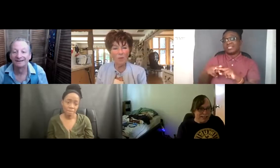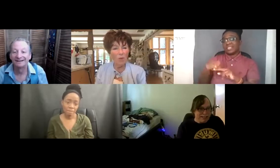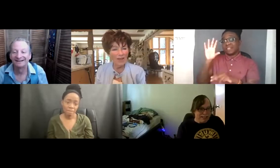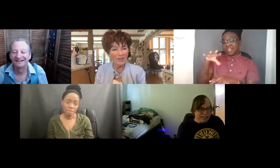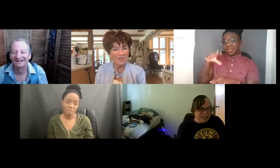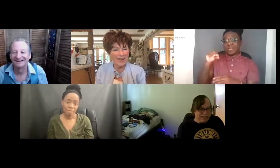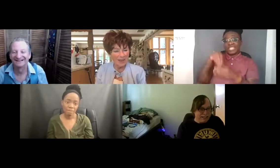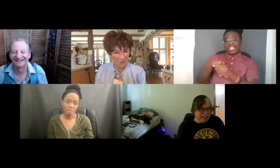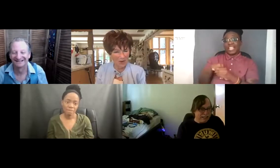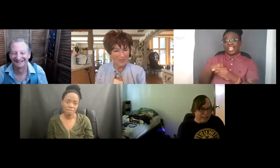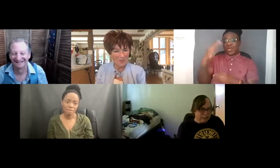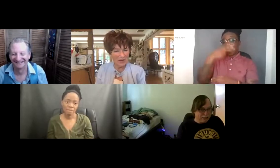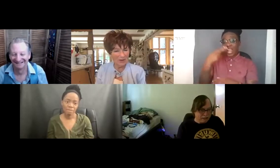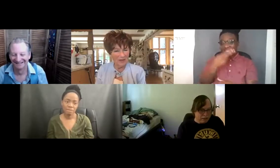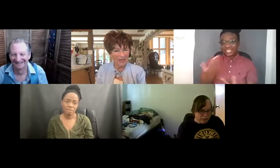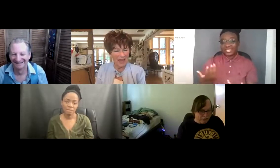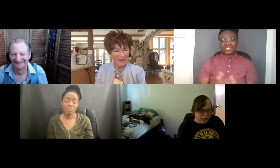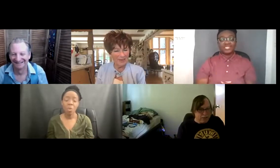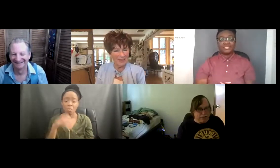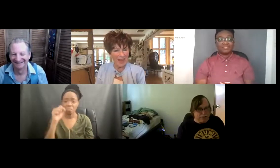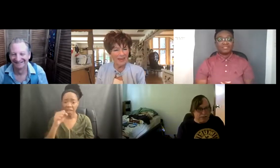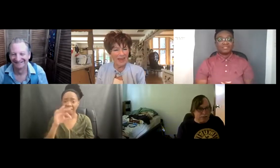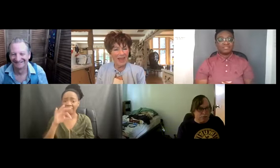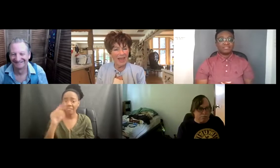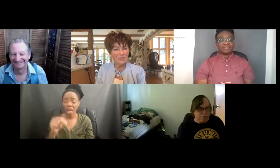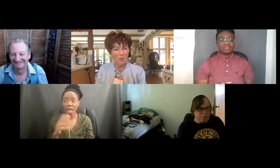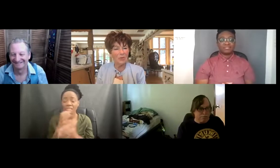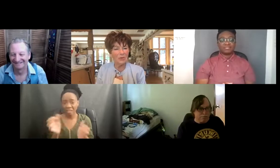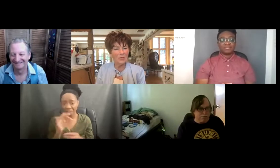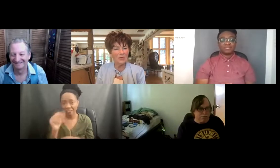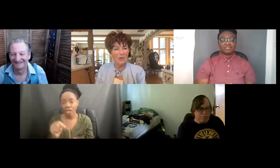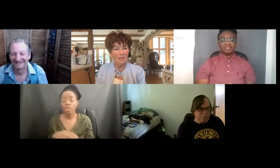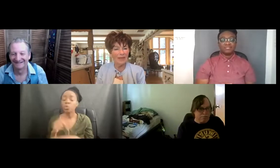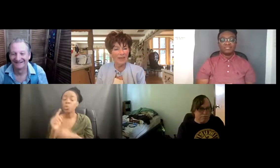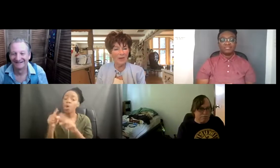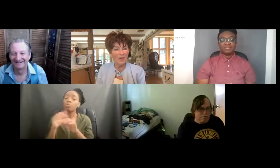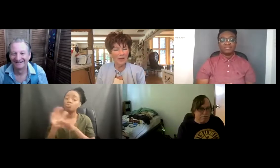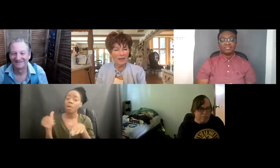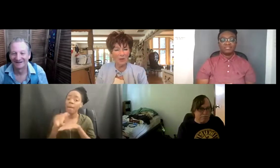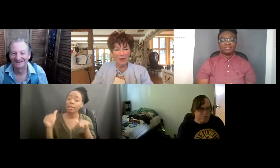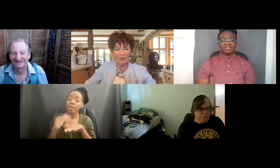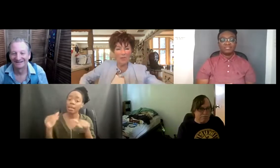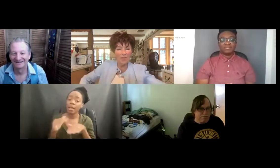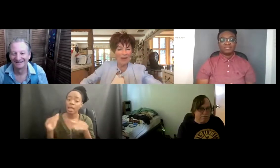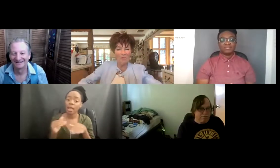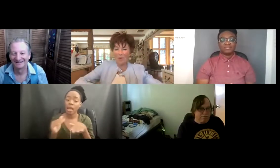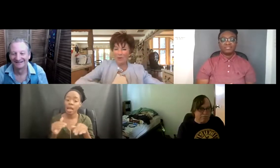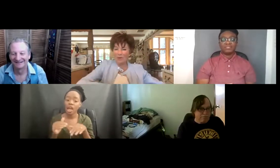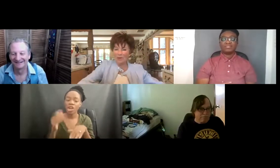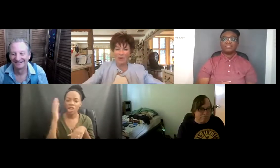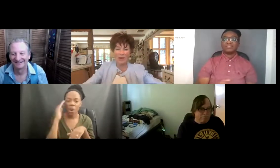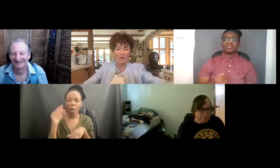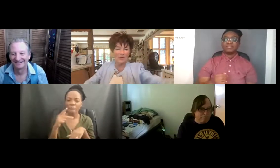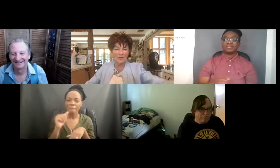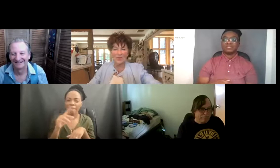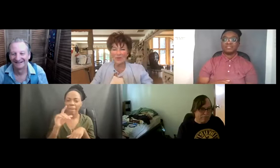it was. It was fun, a lot. And so we would go swimming, you know, and go out on a paddleboard and